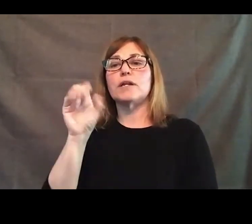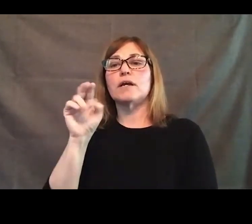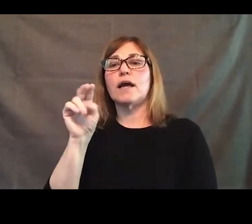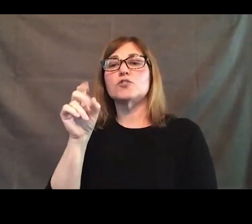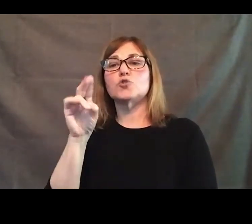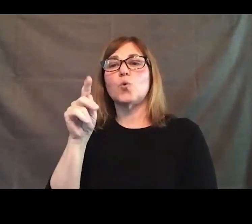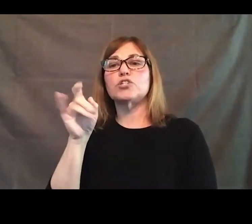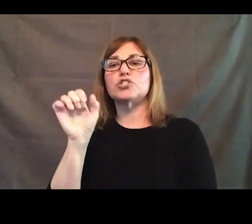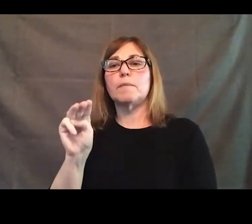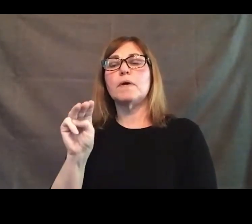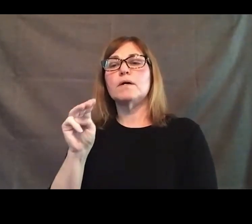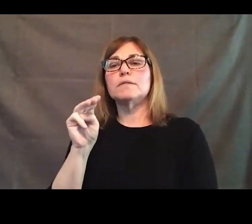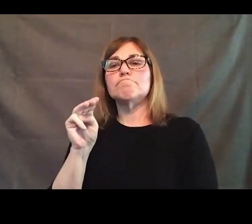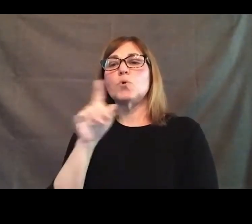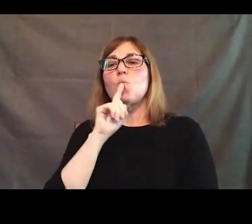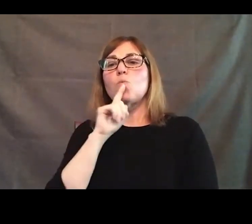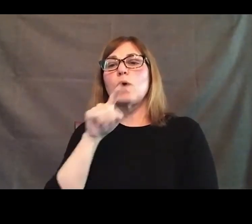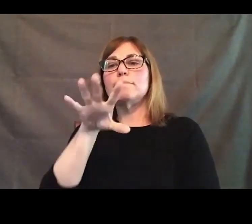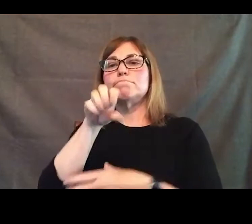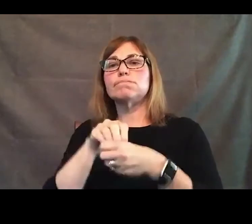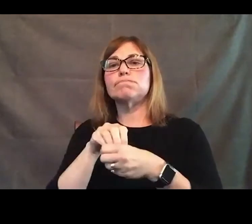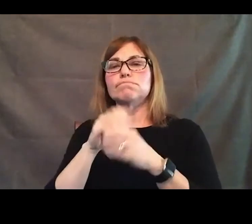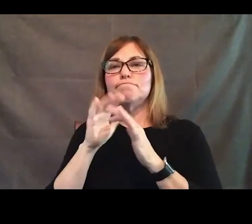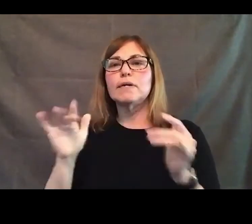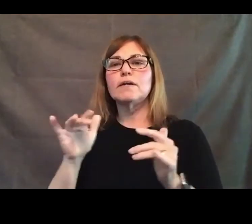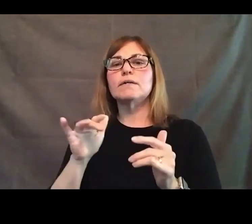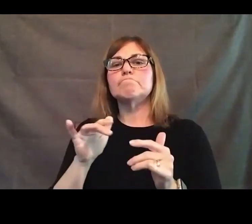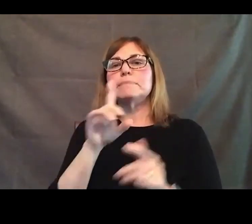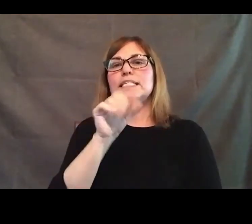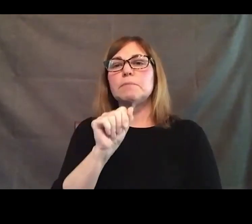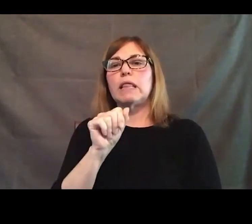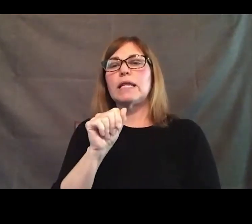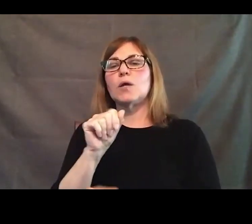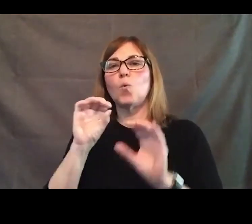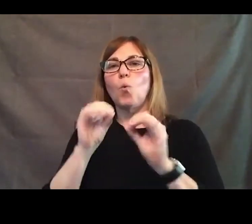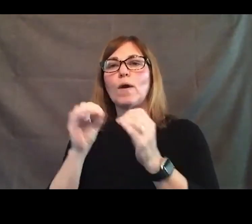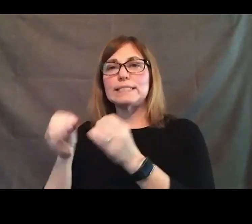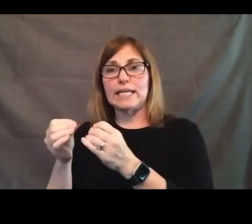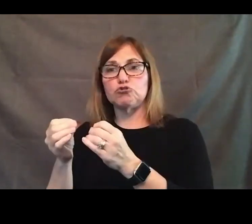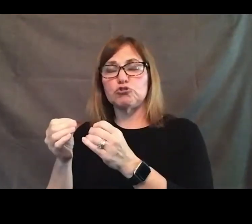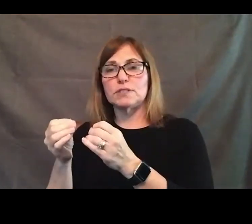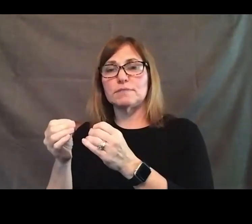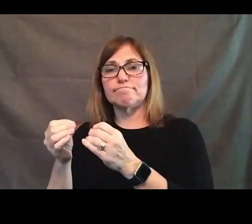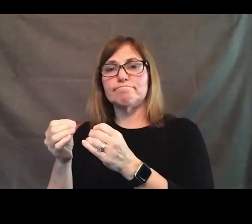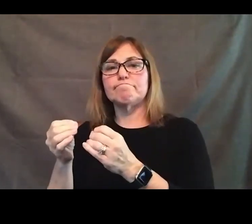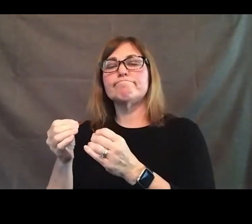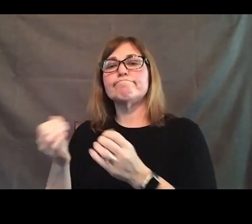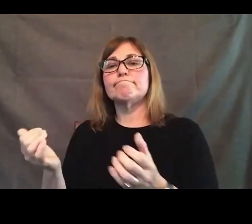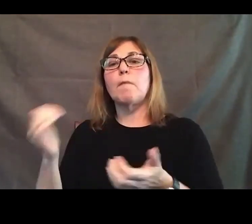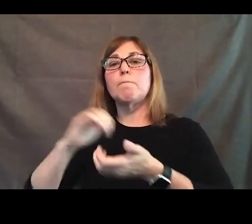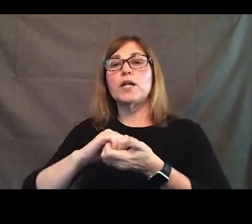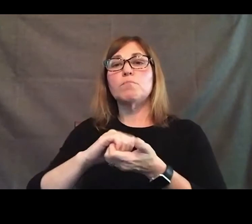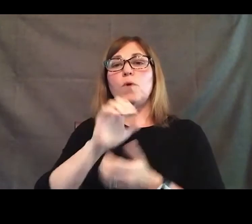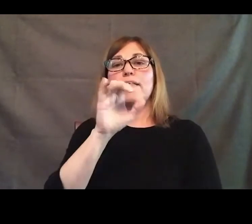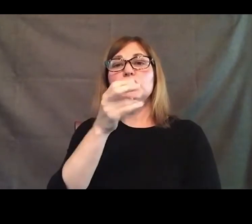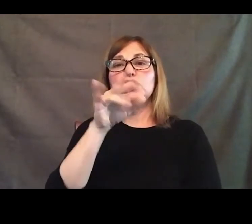brings together multiple disability organizations and partners with Achieva, the Institute on